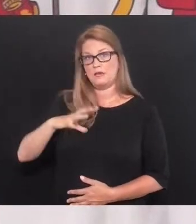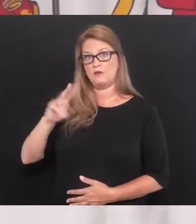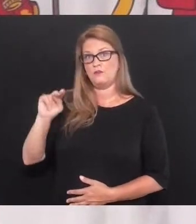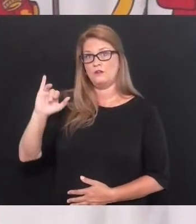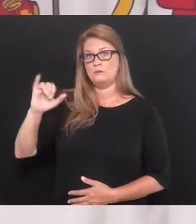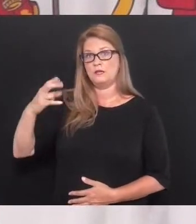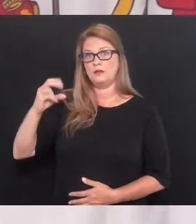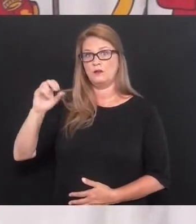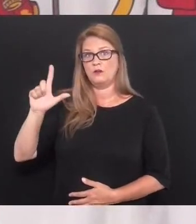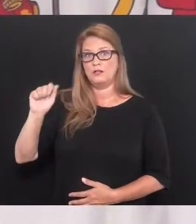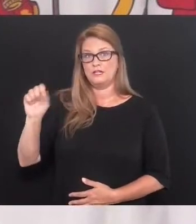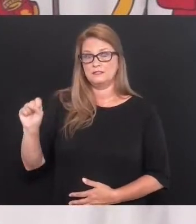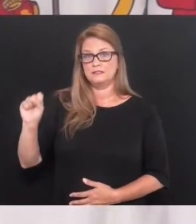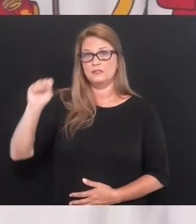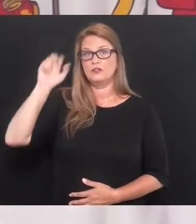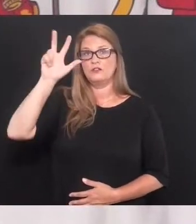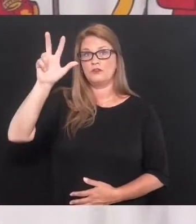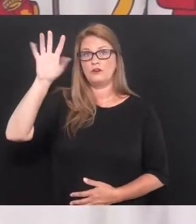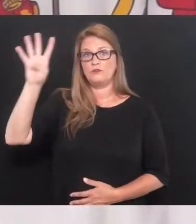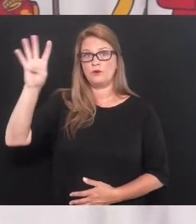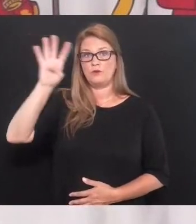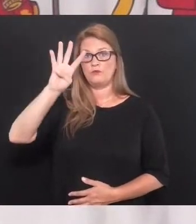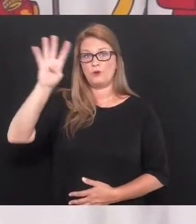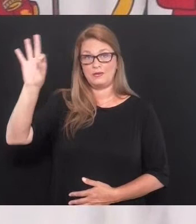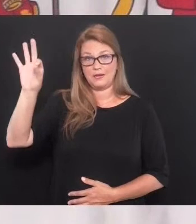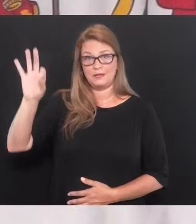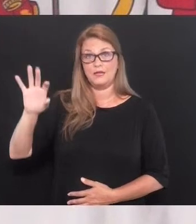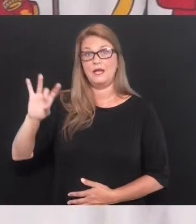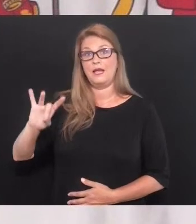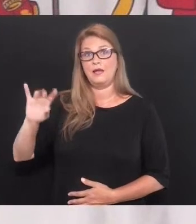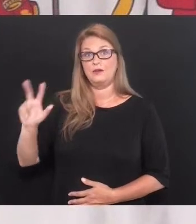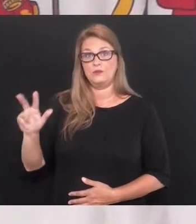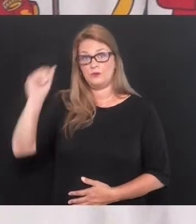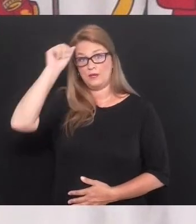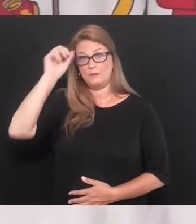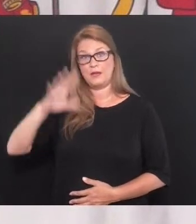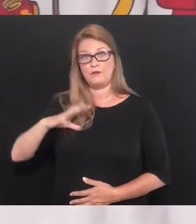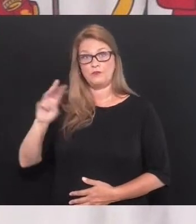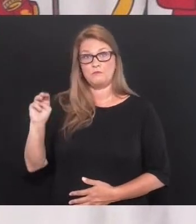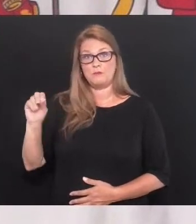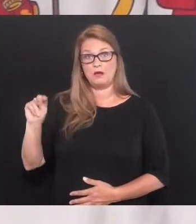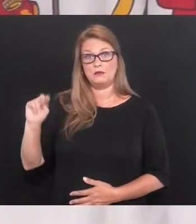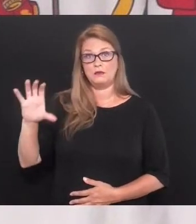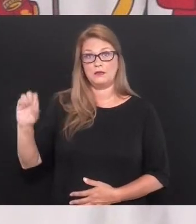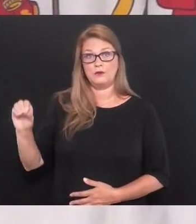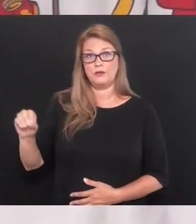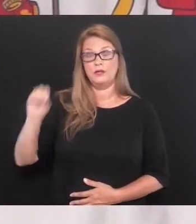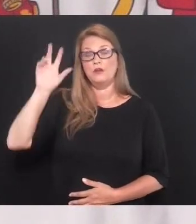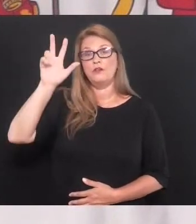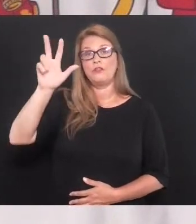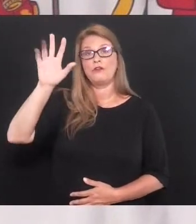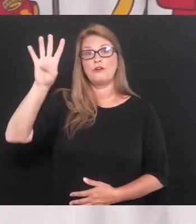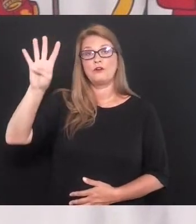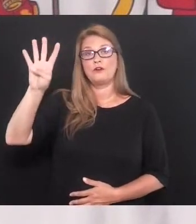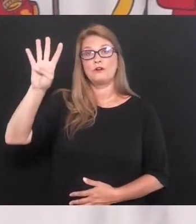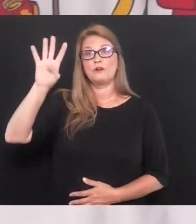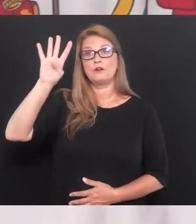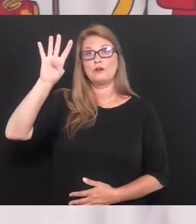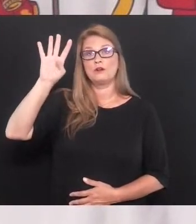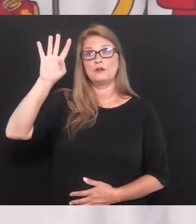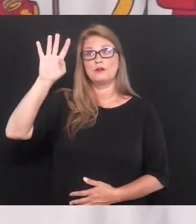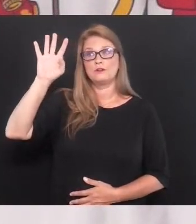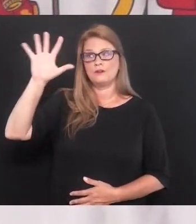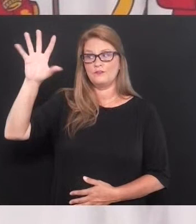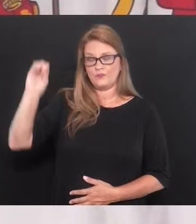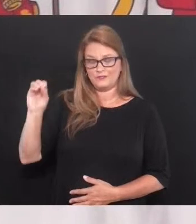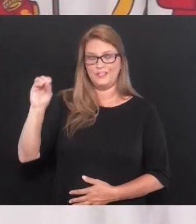County. The 3,449th death, an 83-year-old male from Monongalia County. The 3,450th